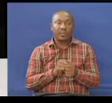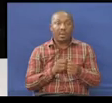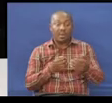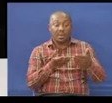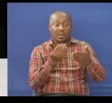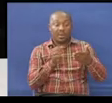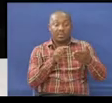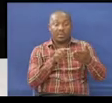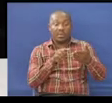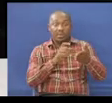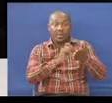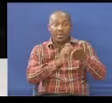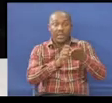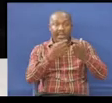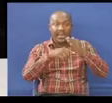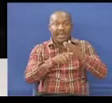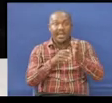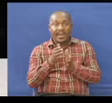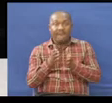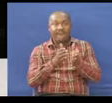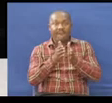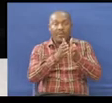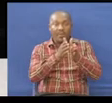in the form